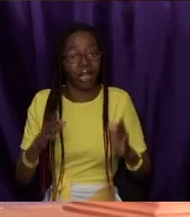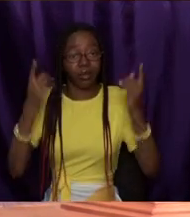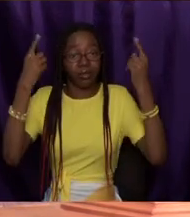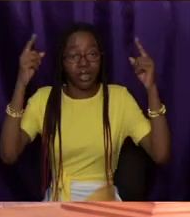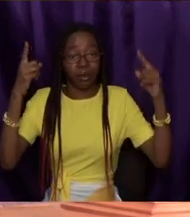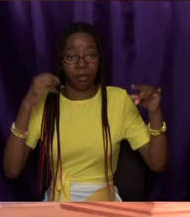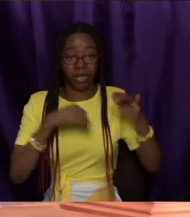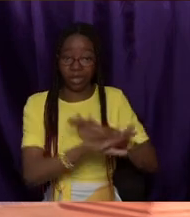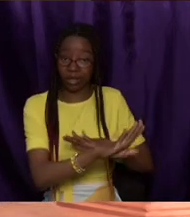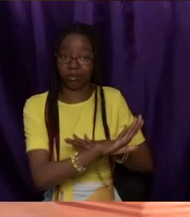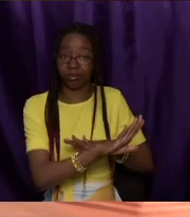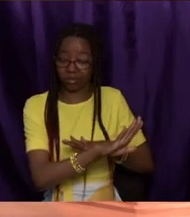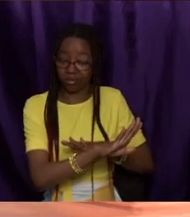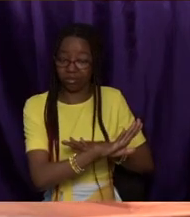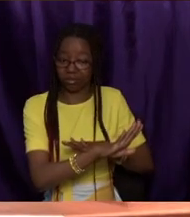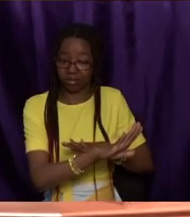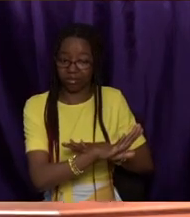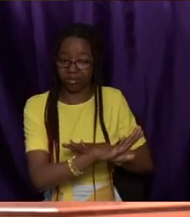in.